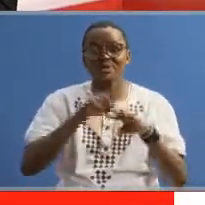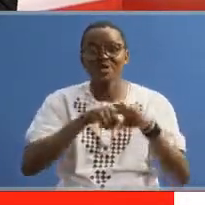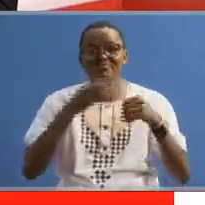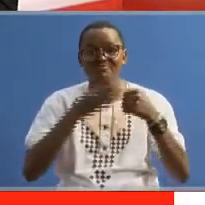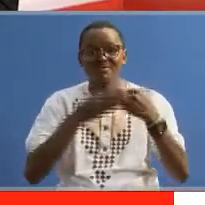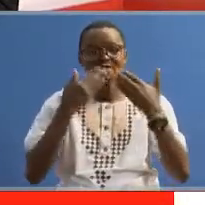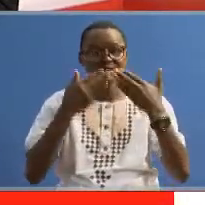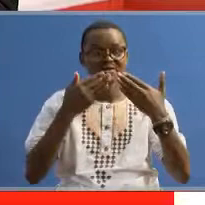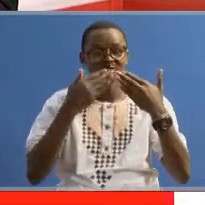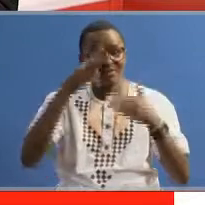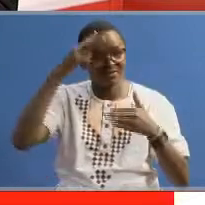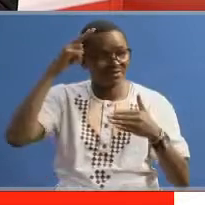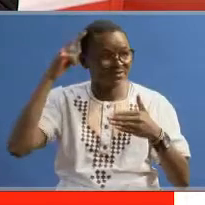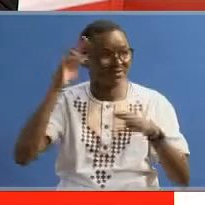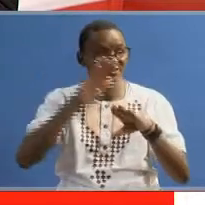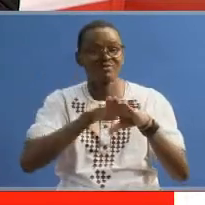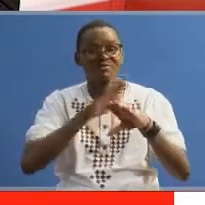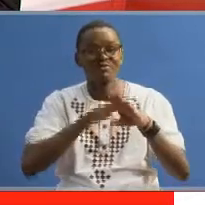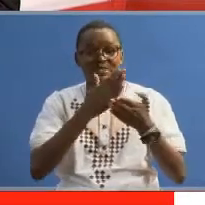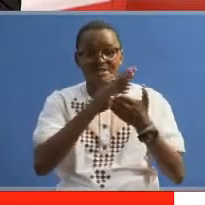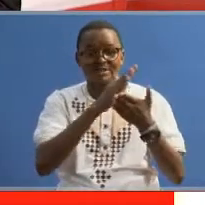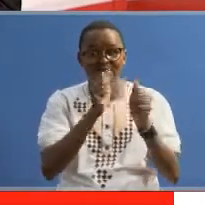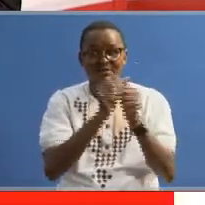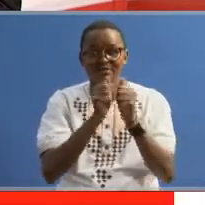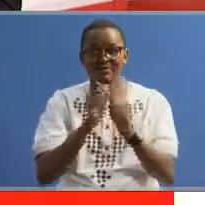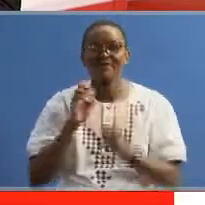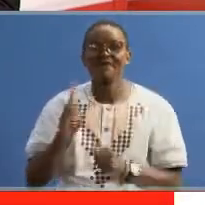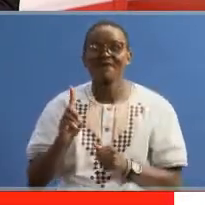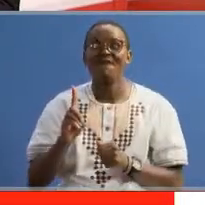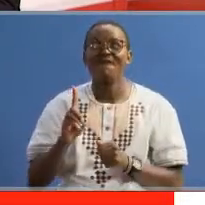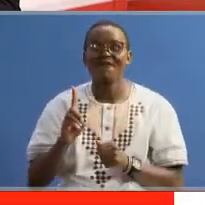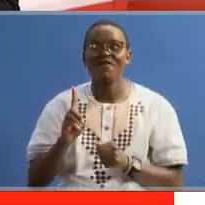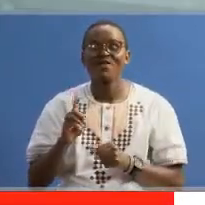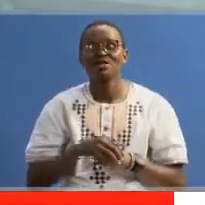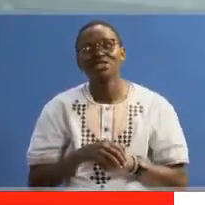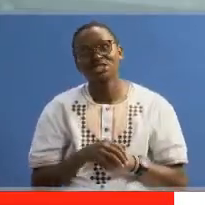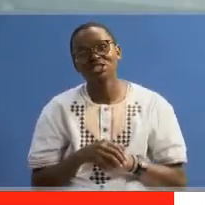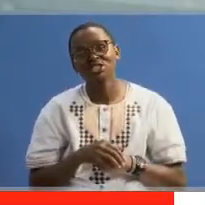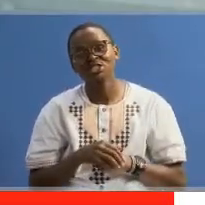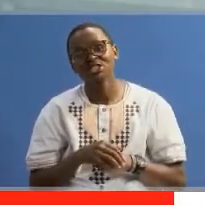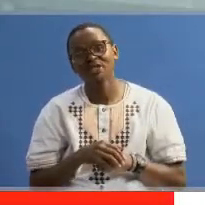9. Thank you, Vincent. It was a pleasure to share this with you. Right. And well,